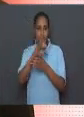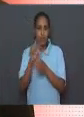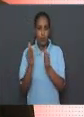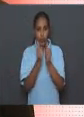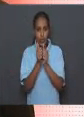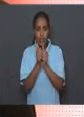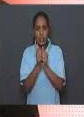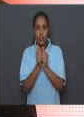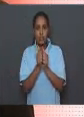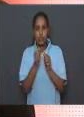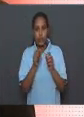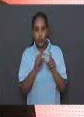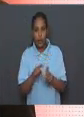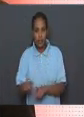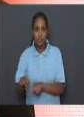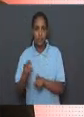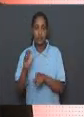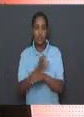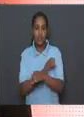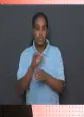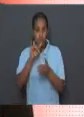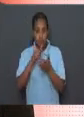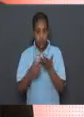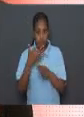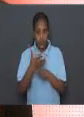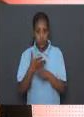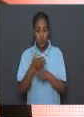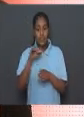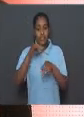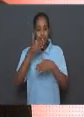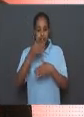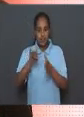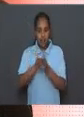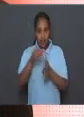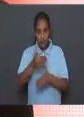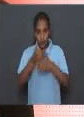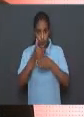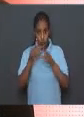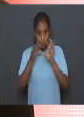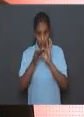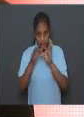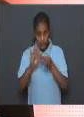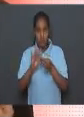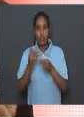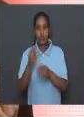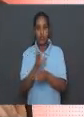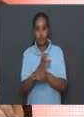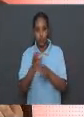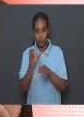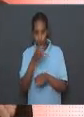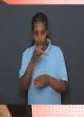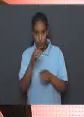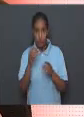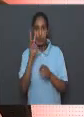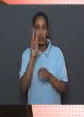the operation of the cell. Thus, a salt bridge connects the solutions in the